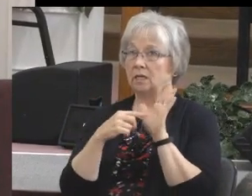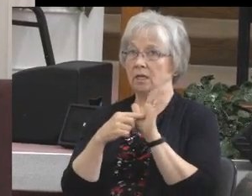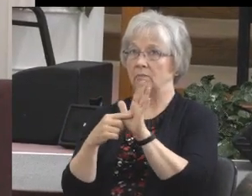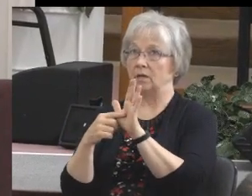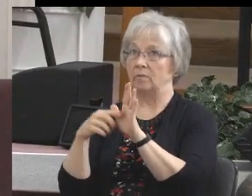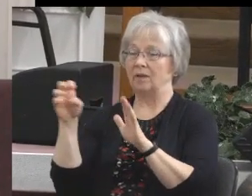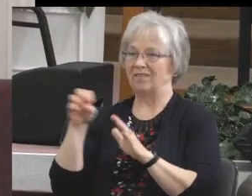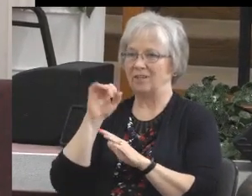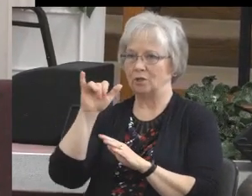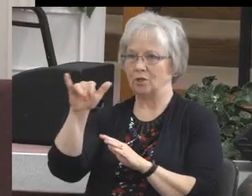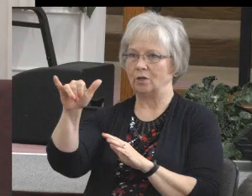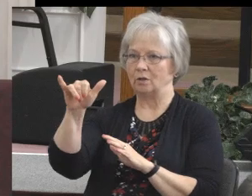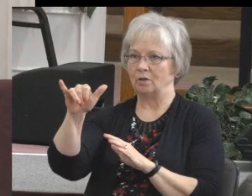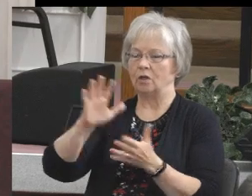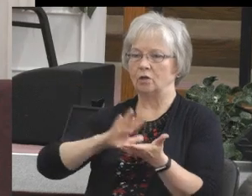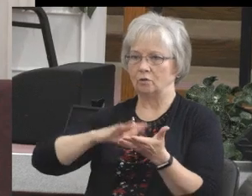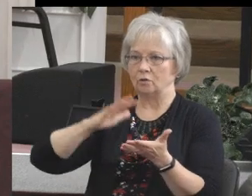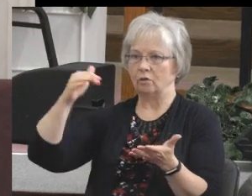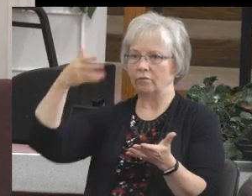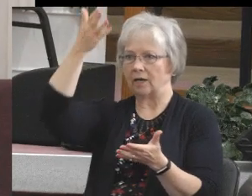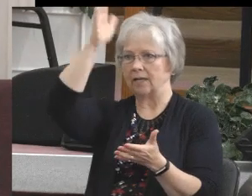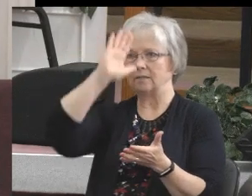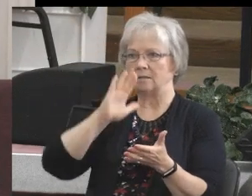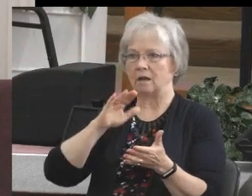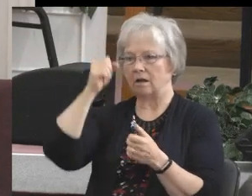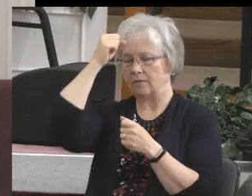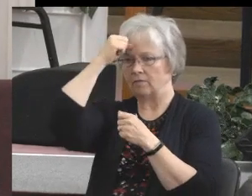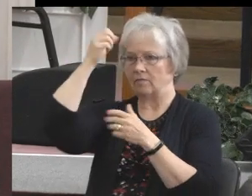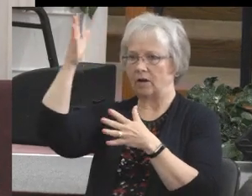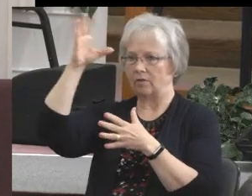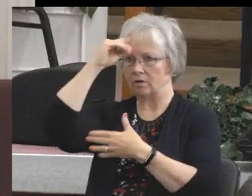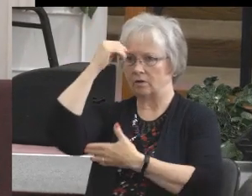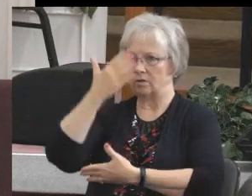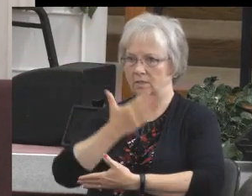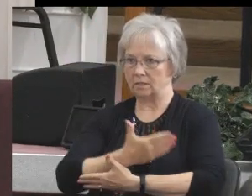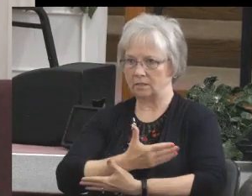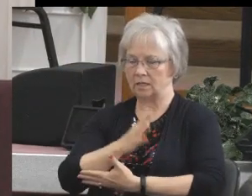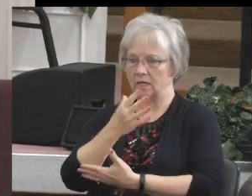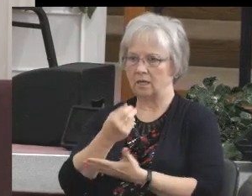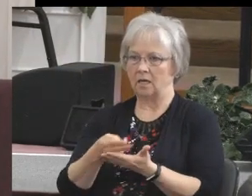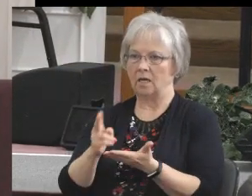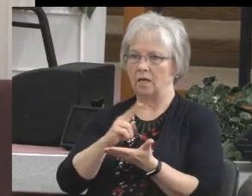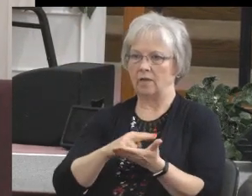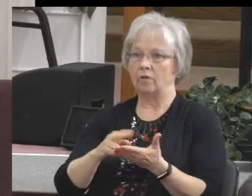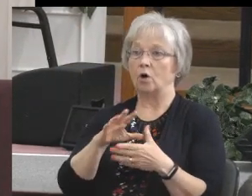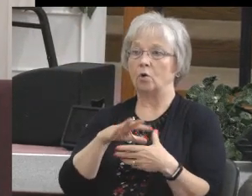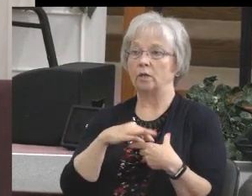eyes God the Father, God the Son, and God the Holy Ghost.